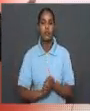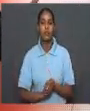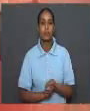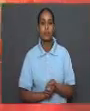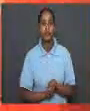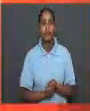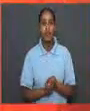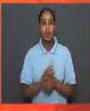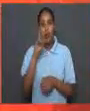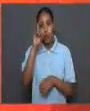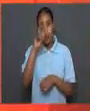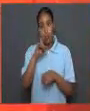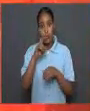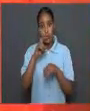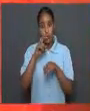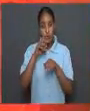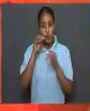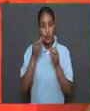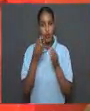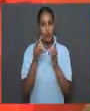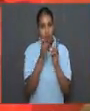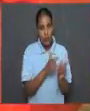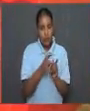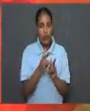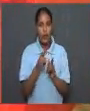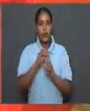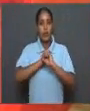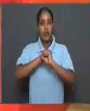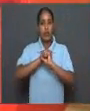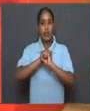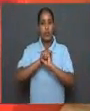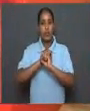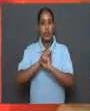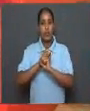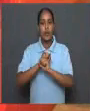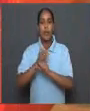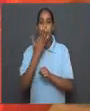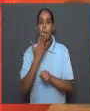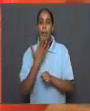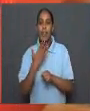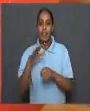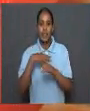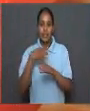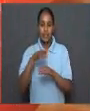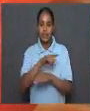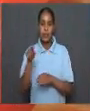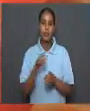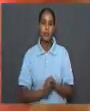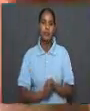protected. One more way to prevent corrosion of metals is by painting